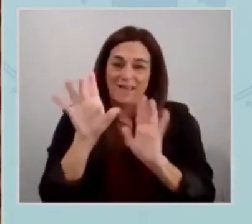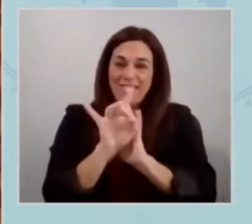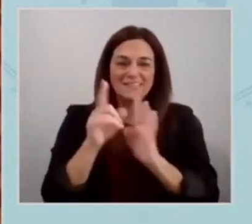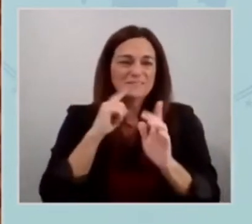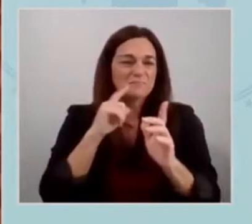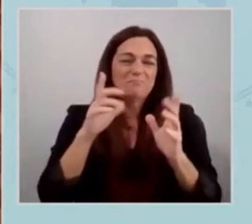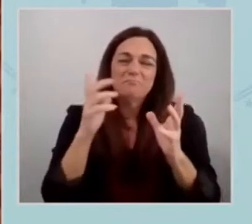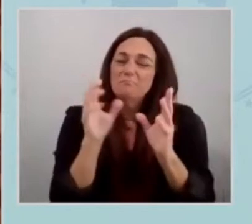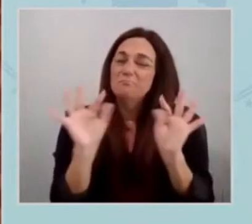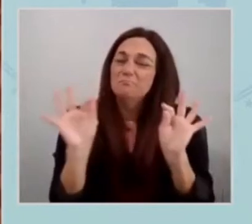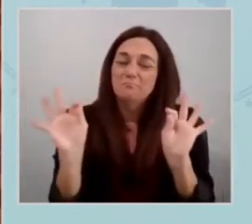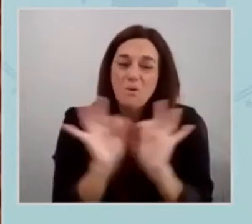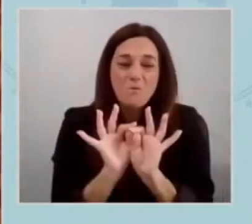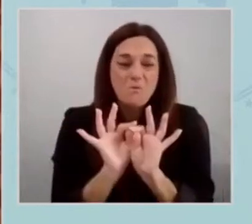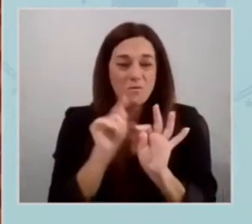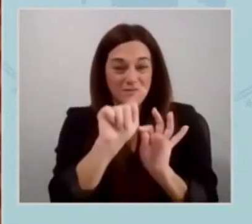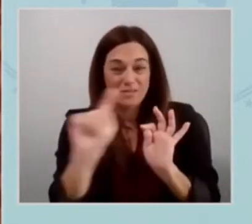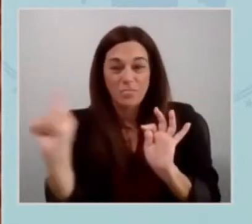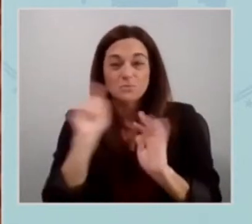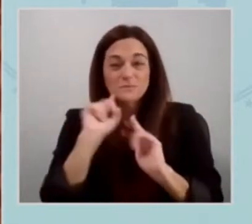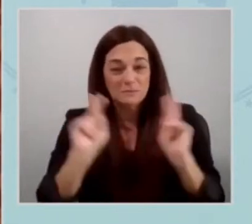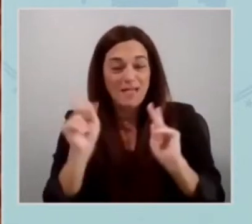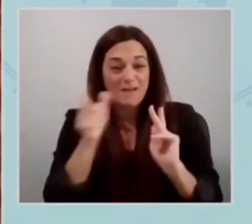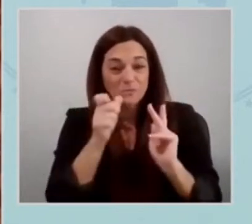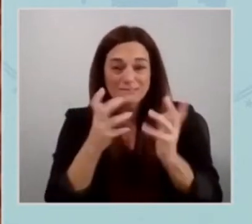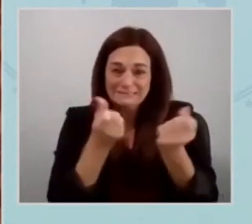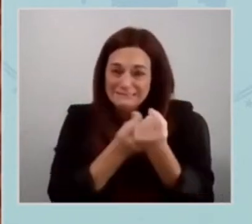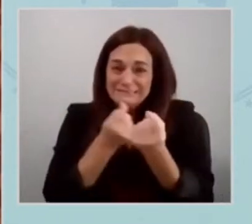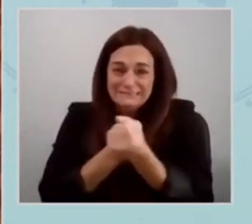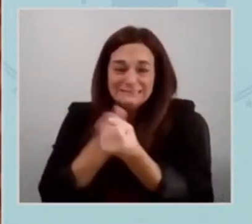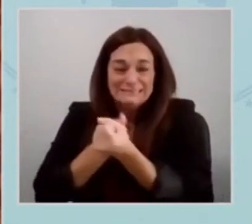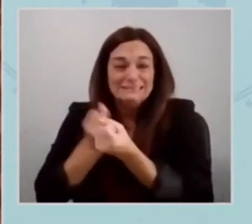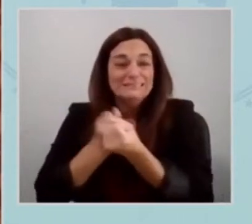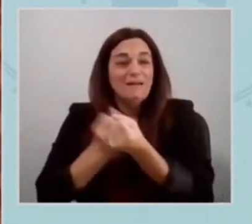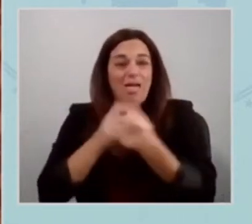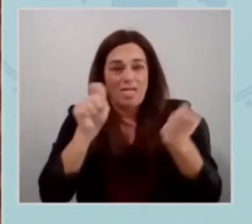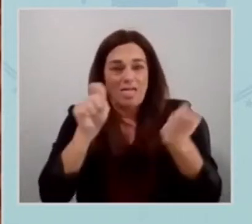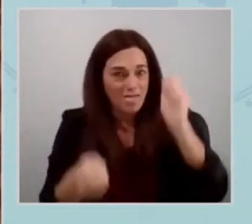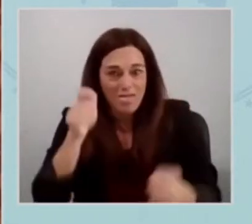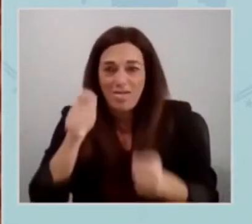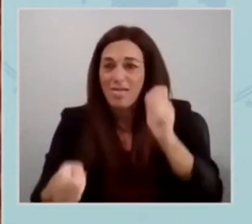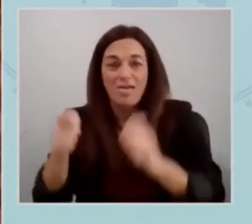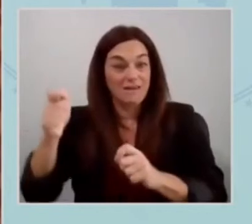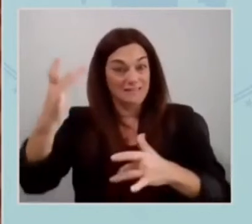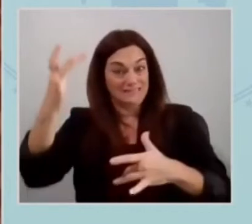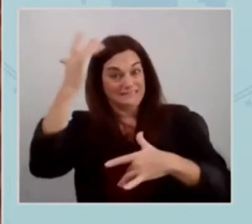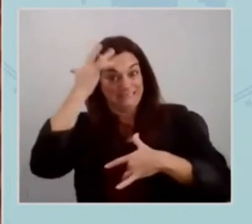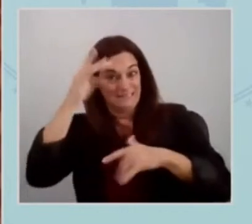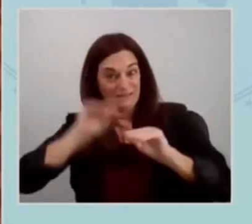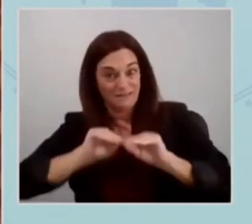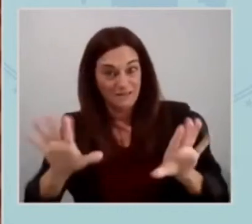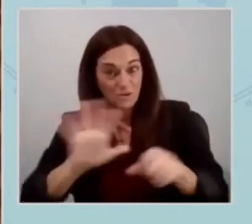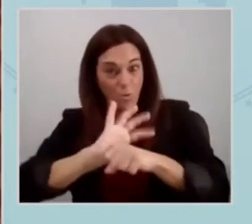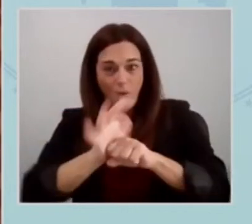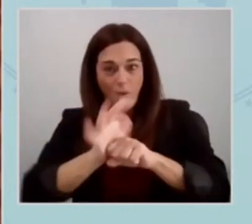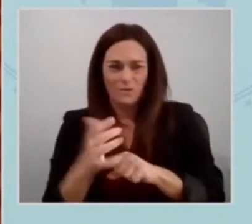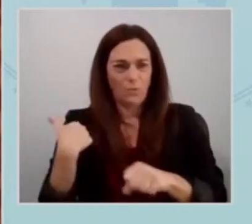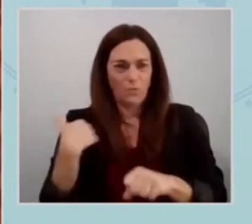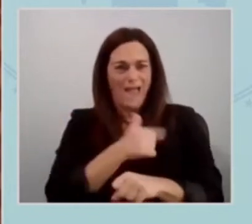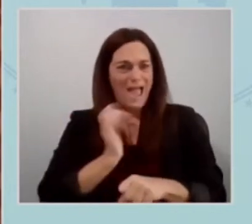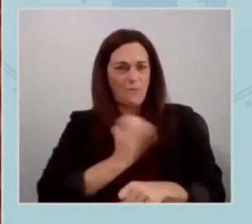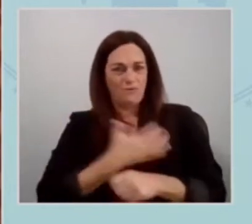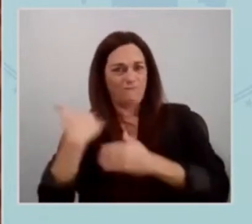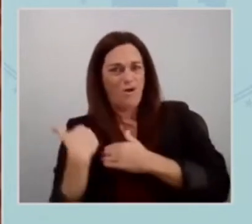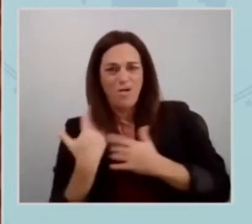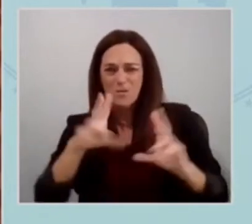Finally, Mr. President-elect, small business owners are some of the most creative people out here. We have to constantly pivot and repivot, adapting to an ever-changing